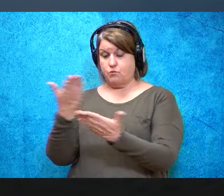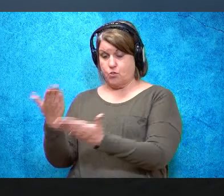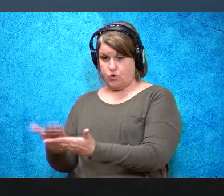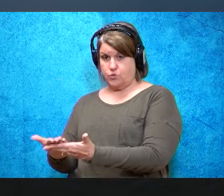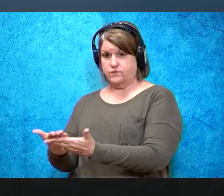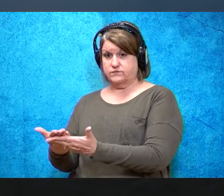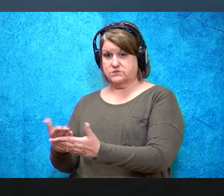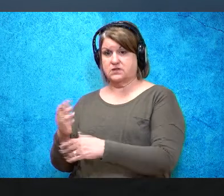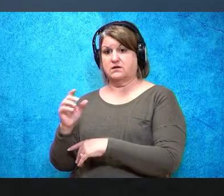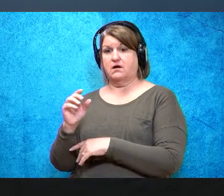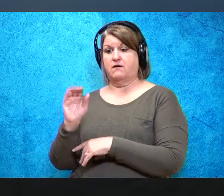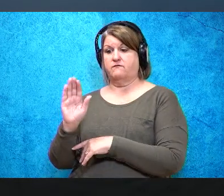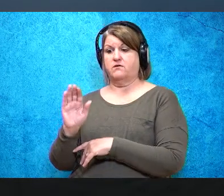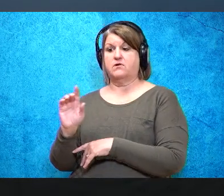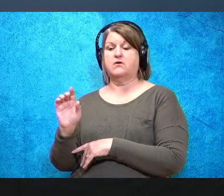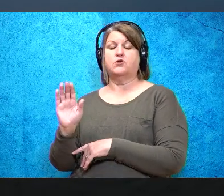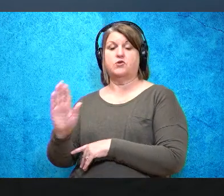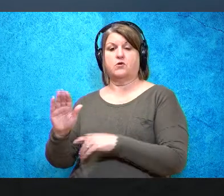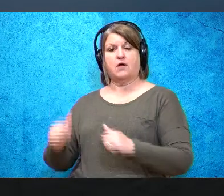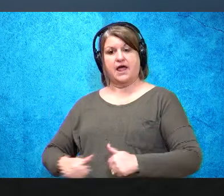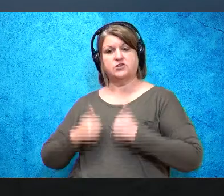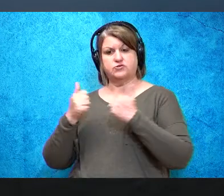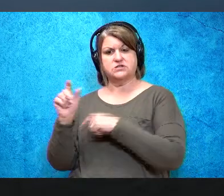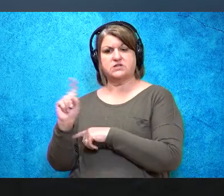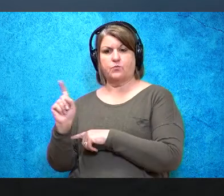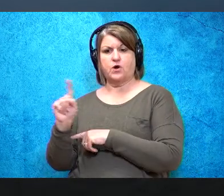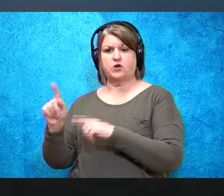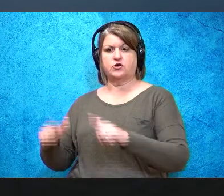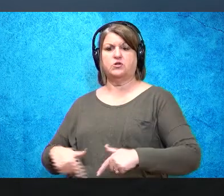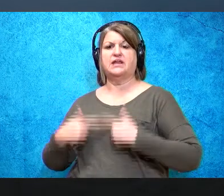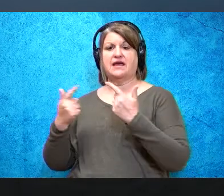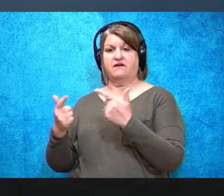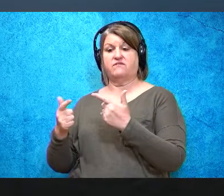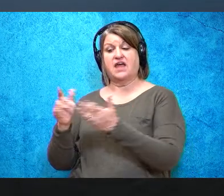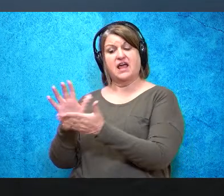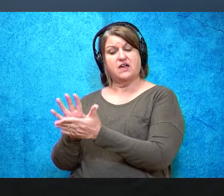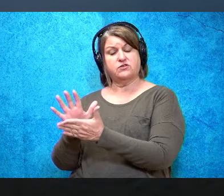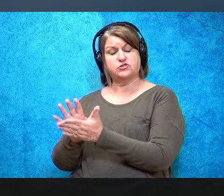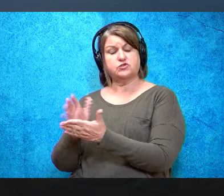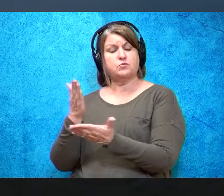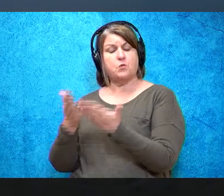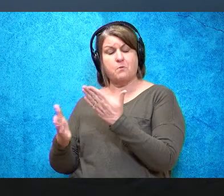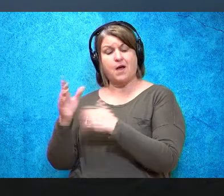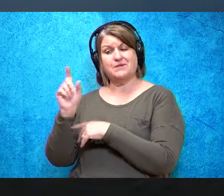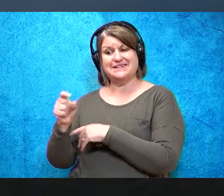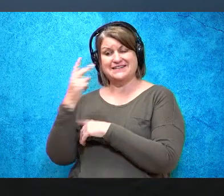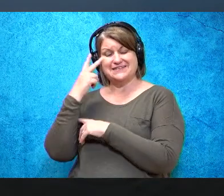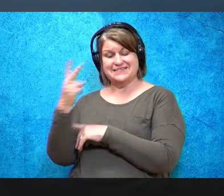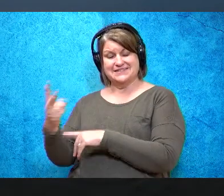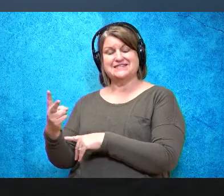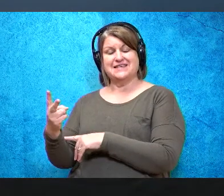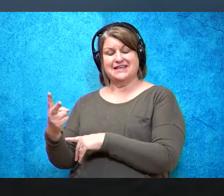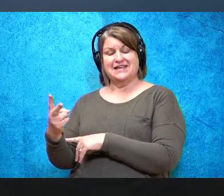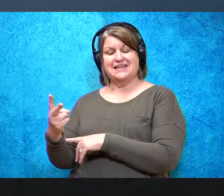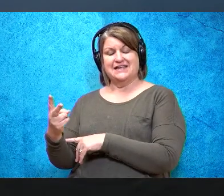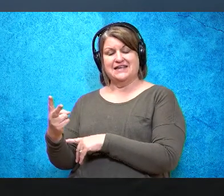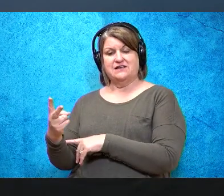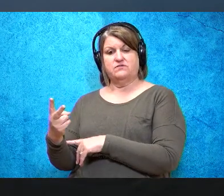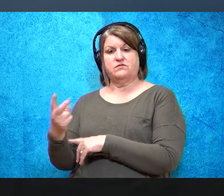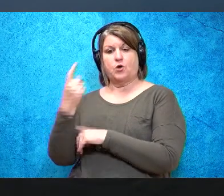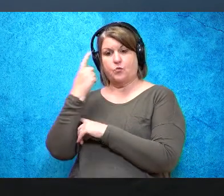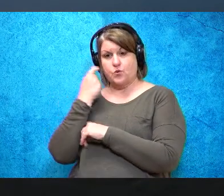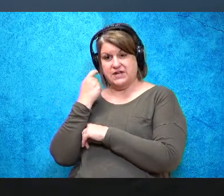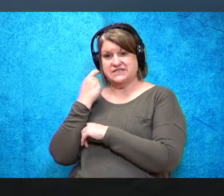last report card that was issued to your child. That's also a good time to bring in any medical records